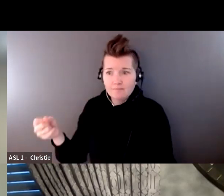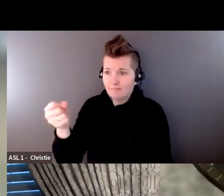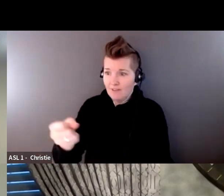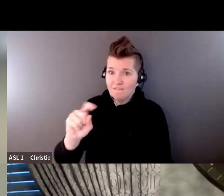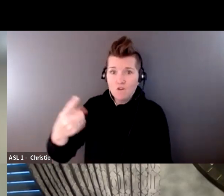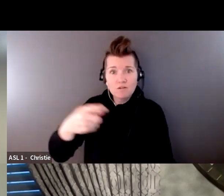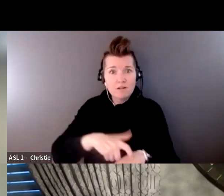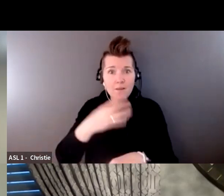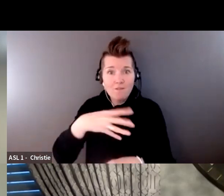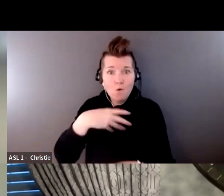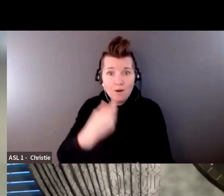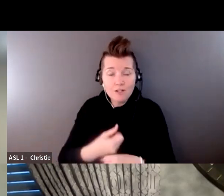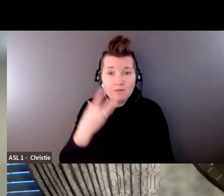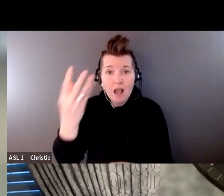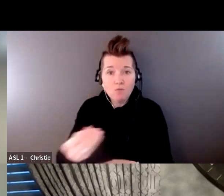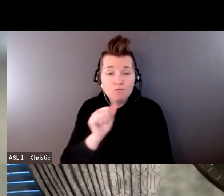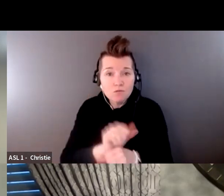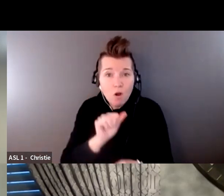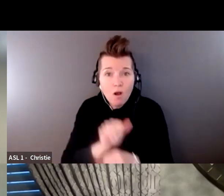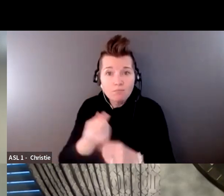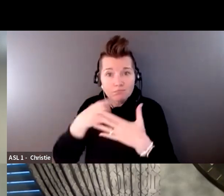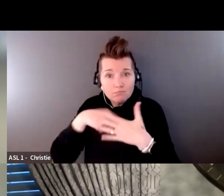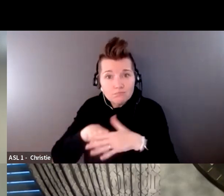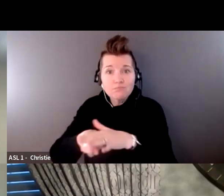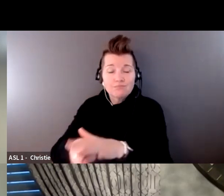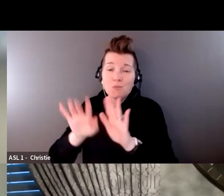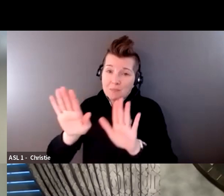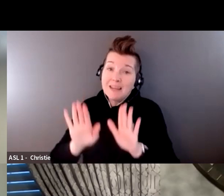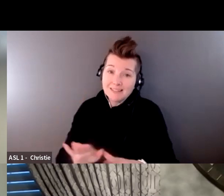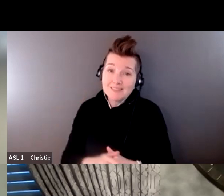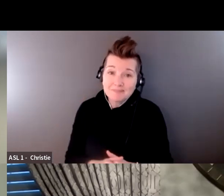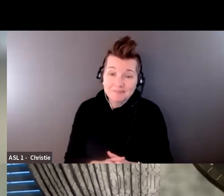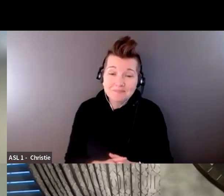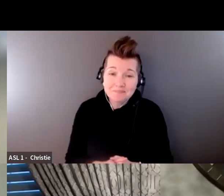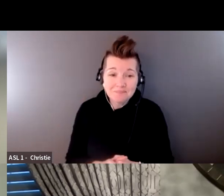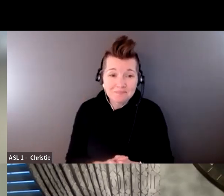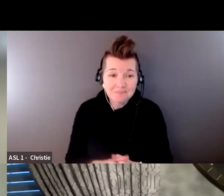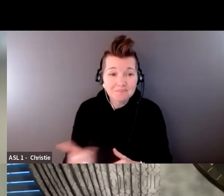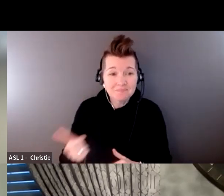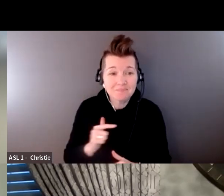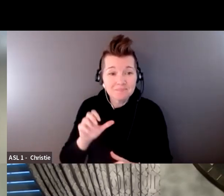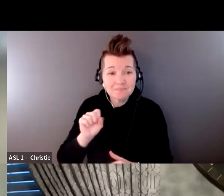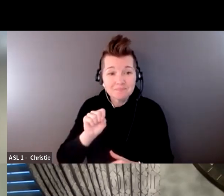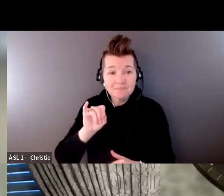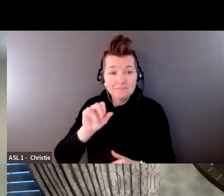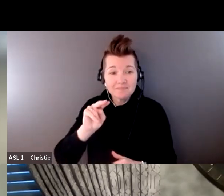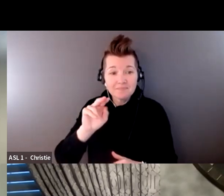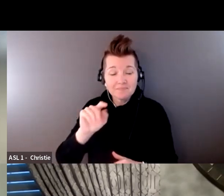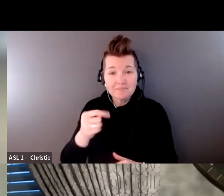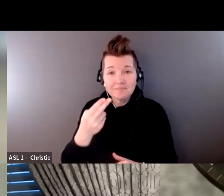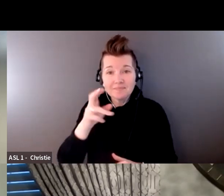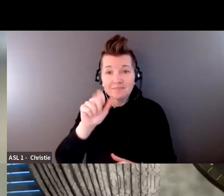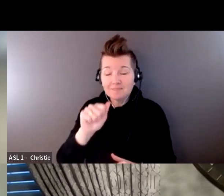a job and get integrated. So it was quite an amazing thing to watch. Thanks for sharing that. And I'll turn it to you, Darshi. I